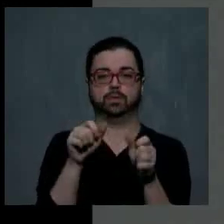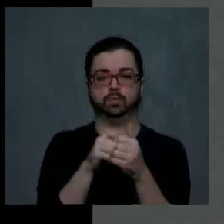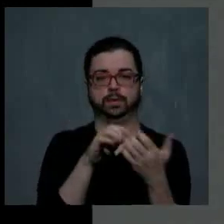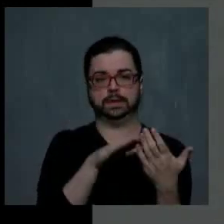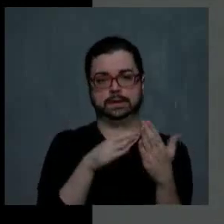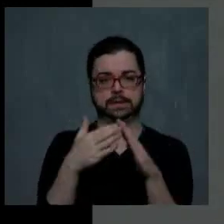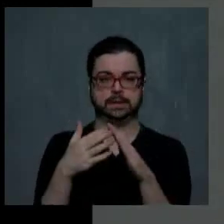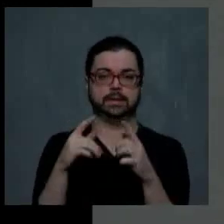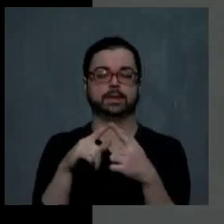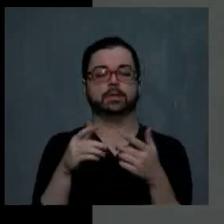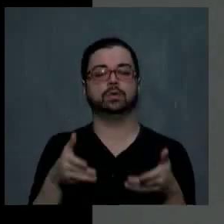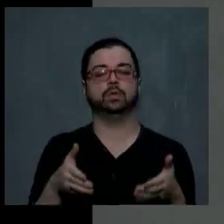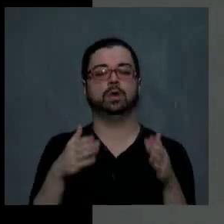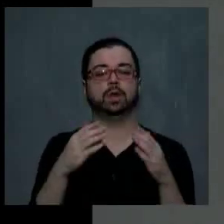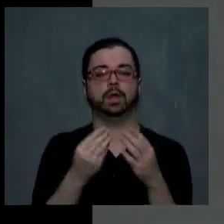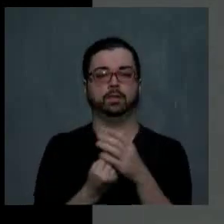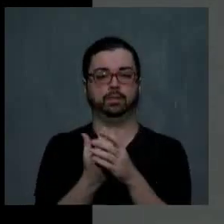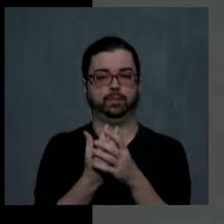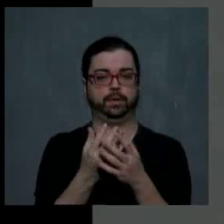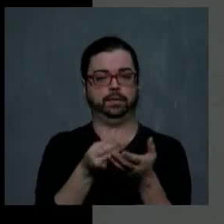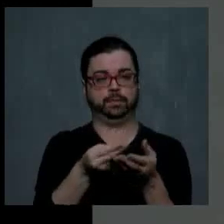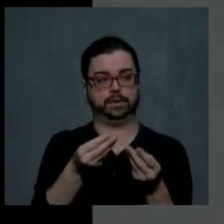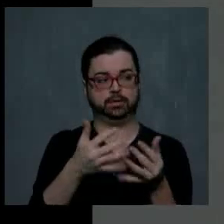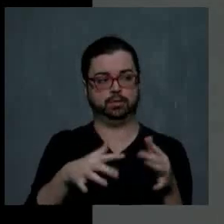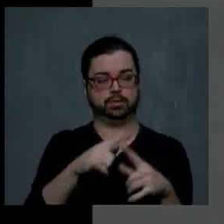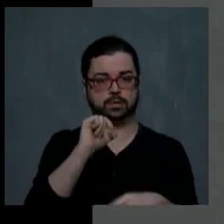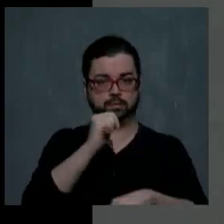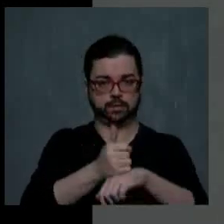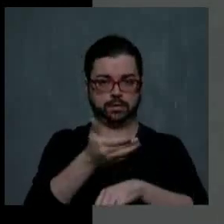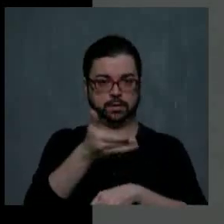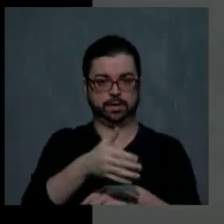street right-of-way. The applicant has indicated additional